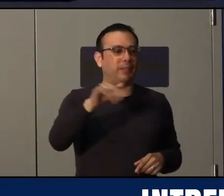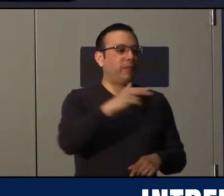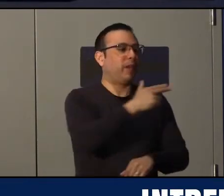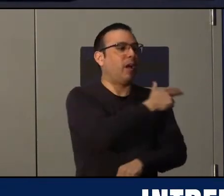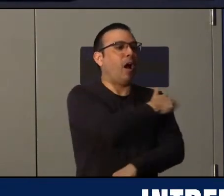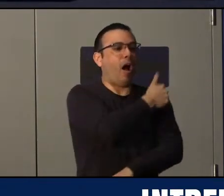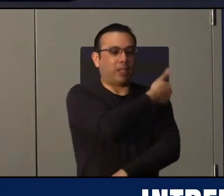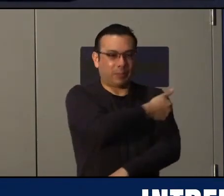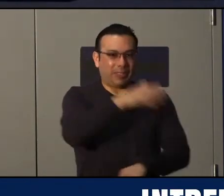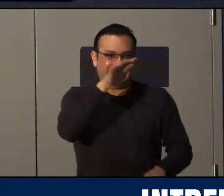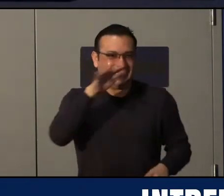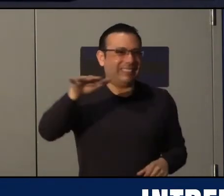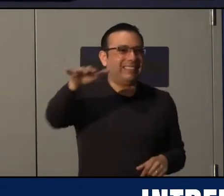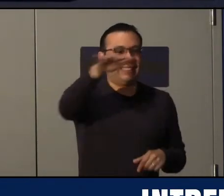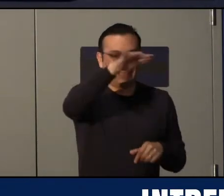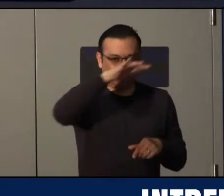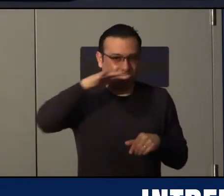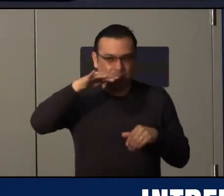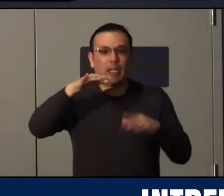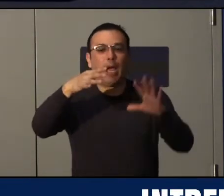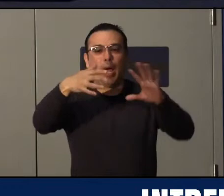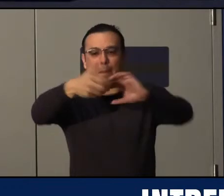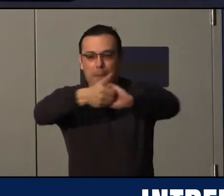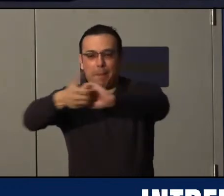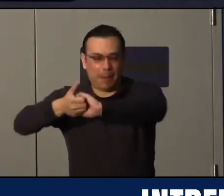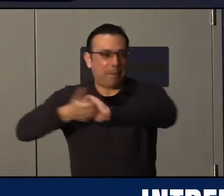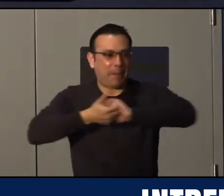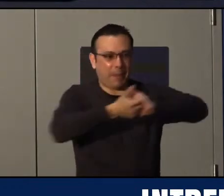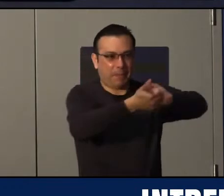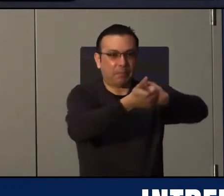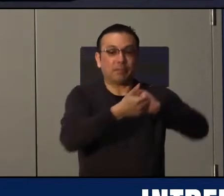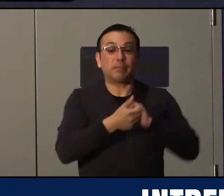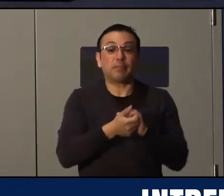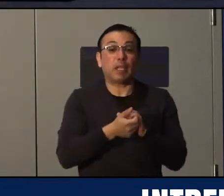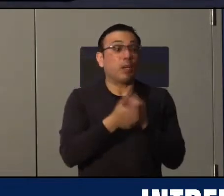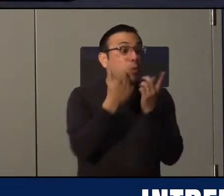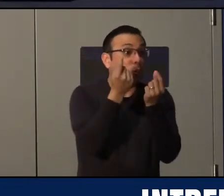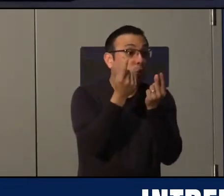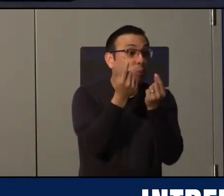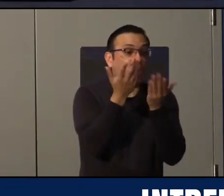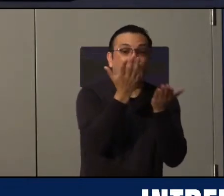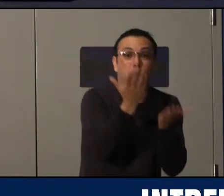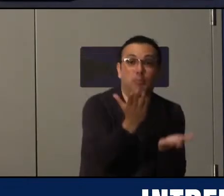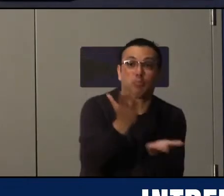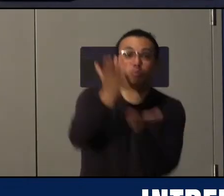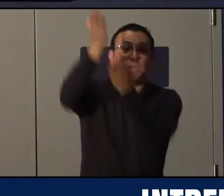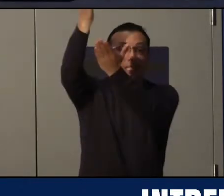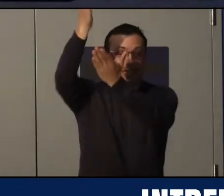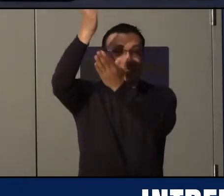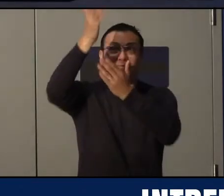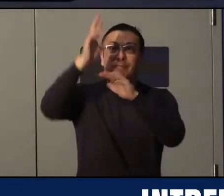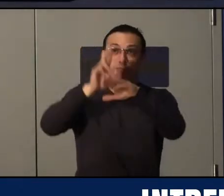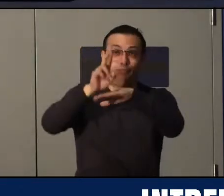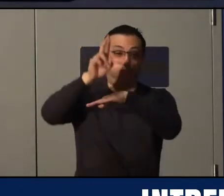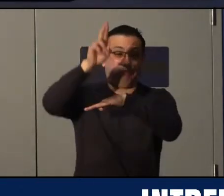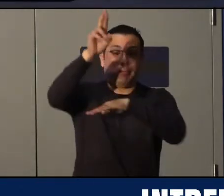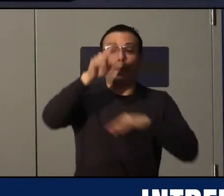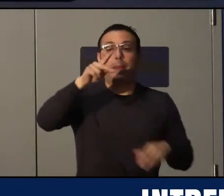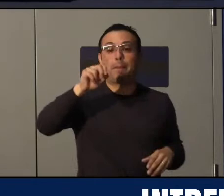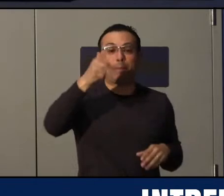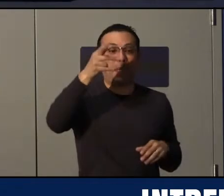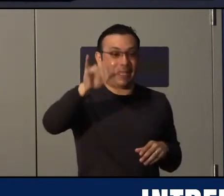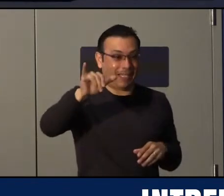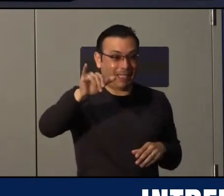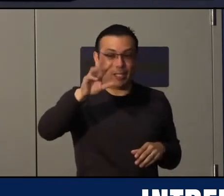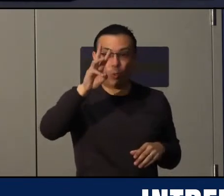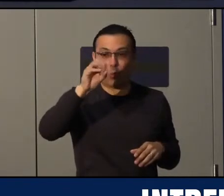International Space Station partner countries. And that one, we had the opportunity to fly it to space. It was so much fun. Peggy Whitson wore it and